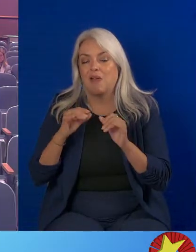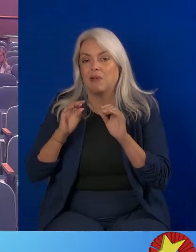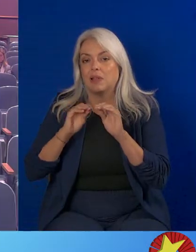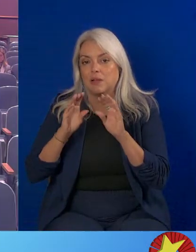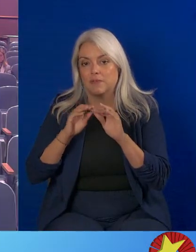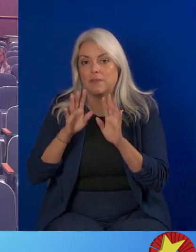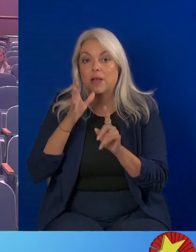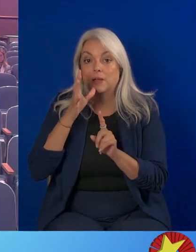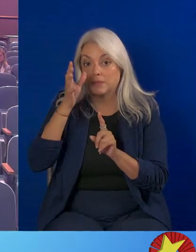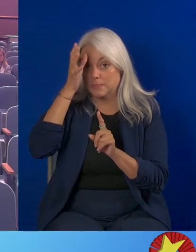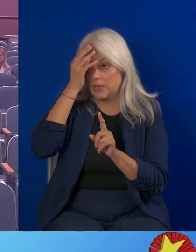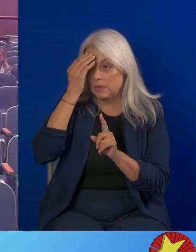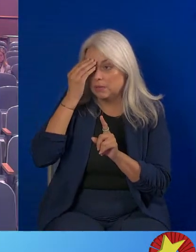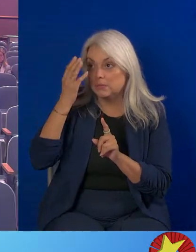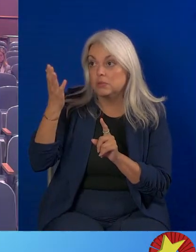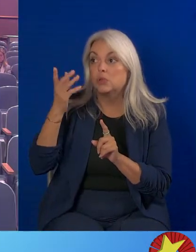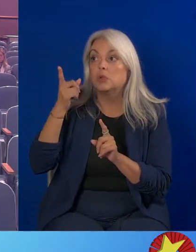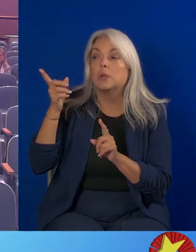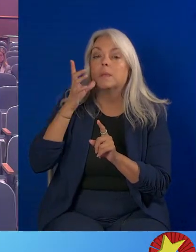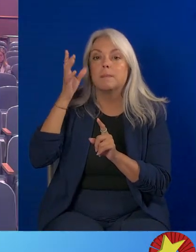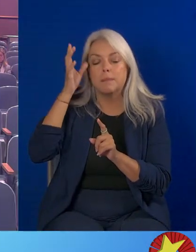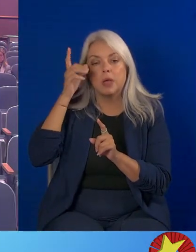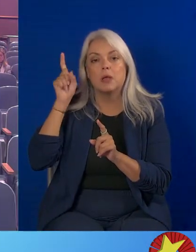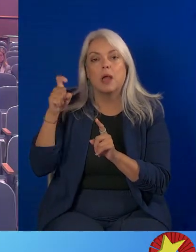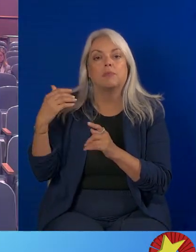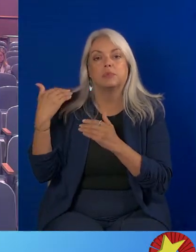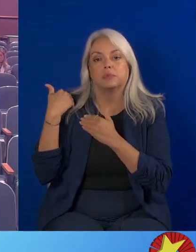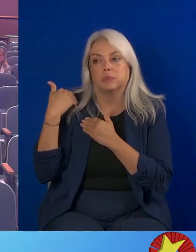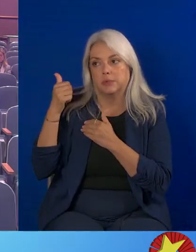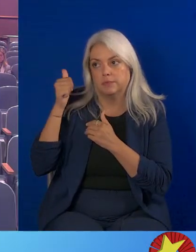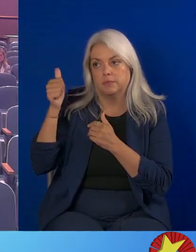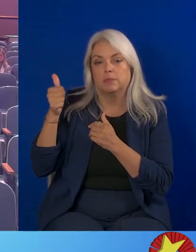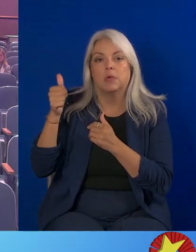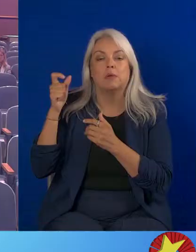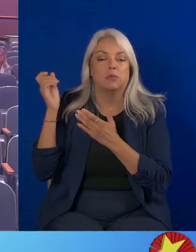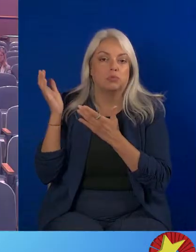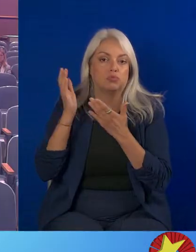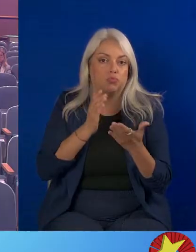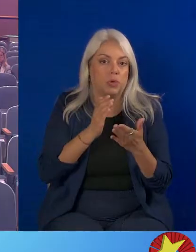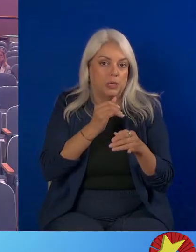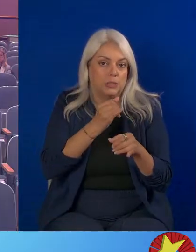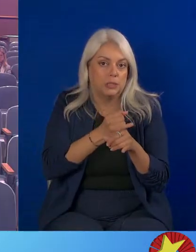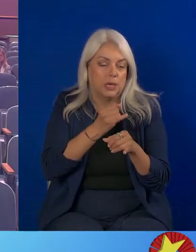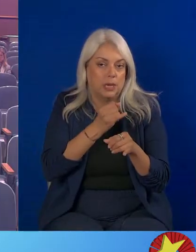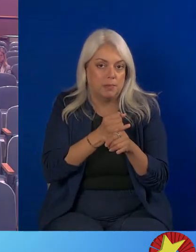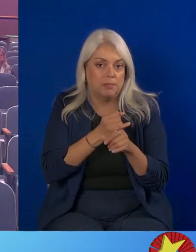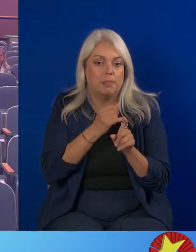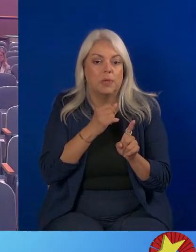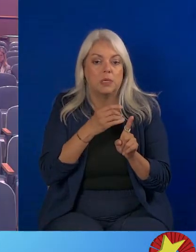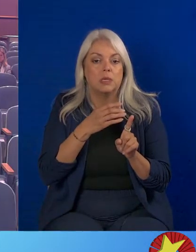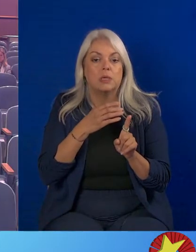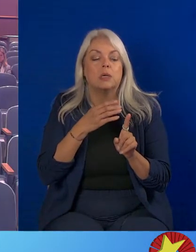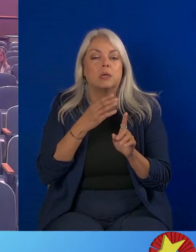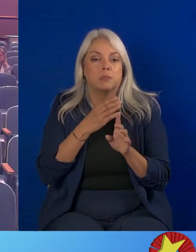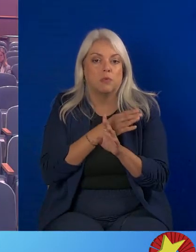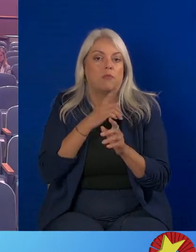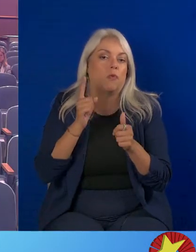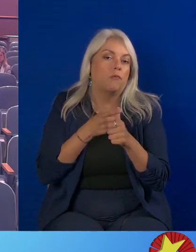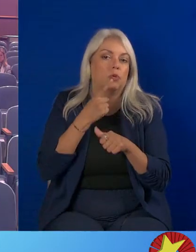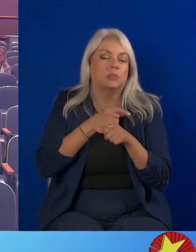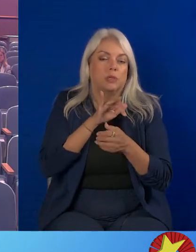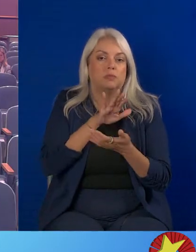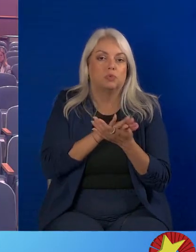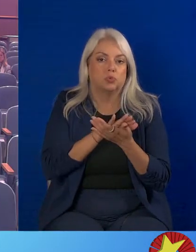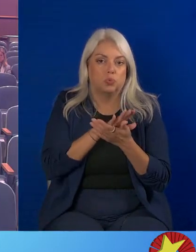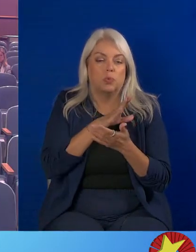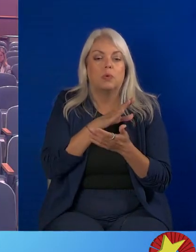of the residential students shall transport their students to the Tucson campus before the first day of classes,